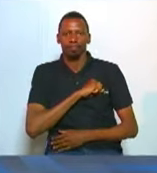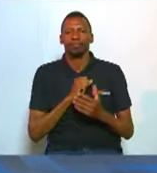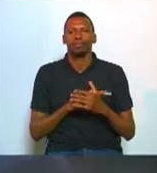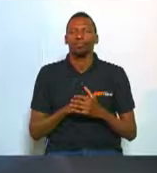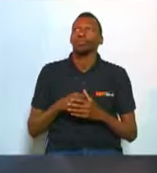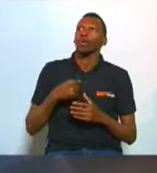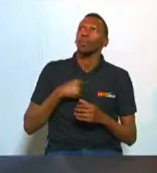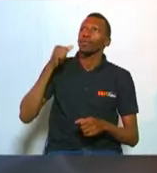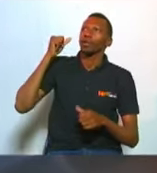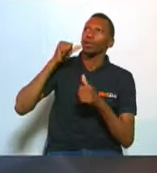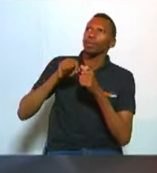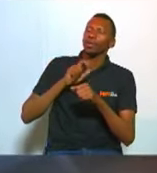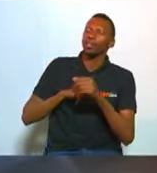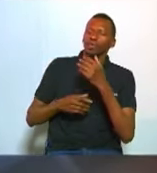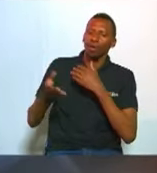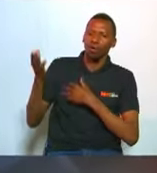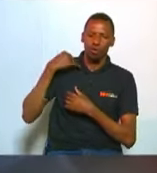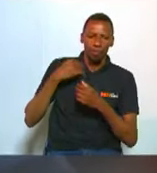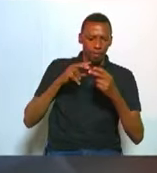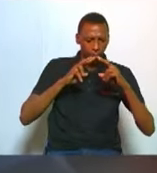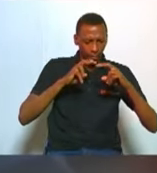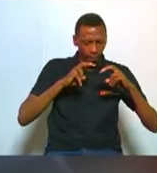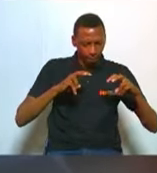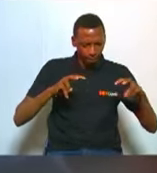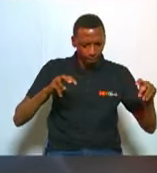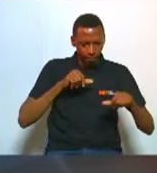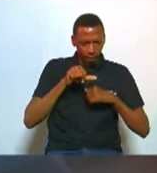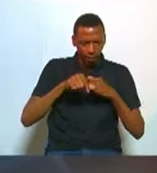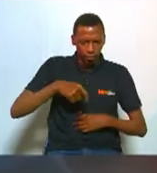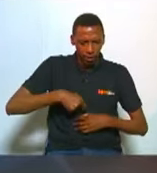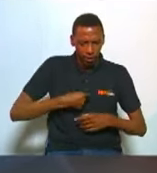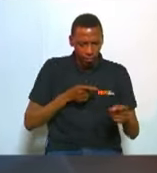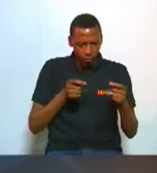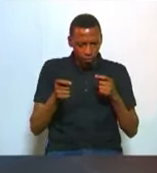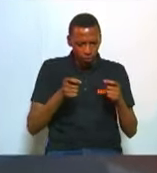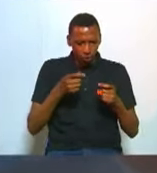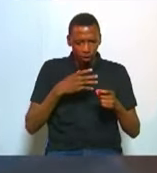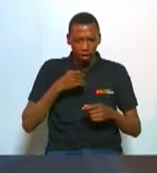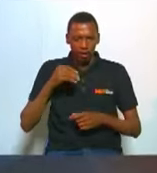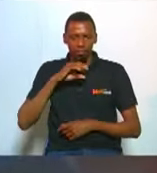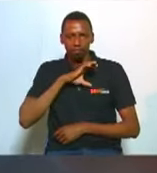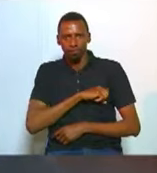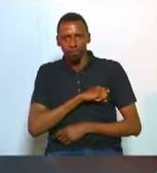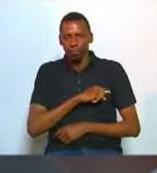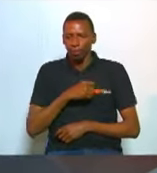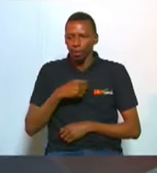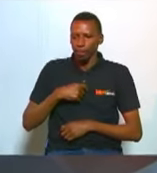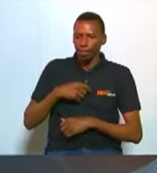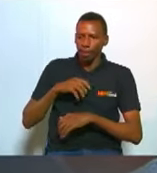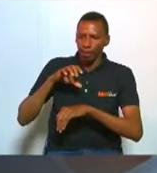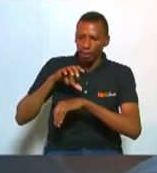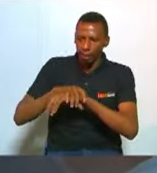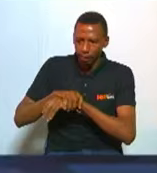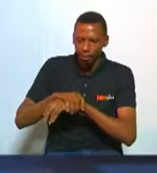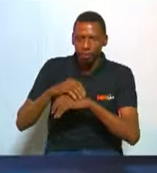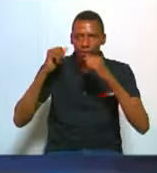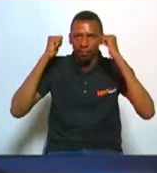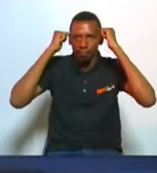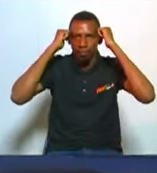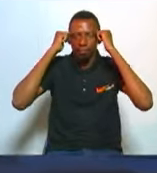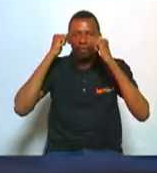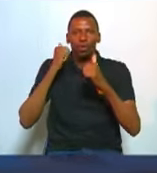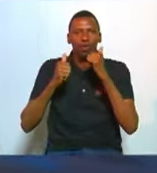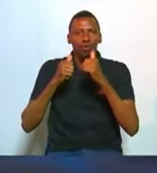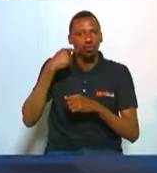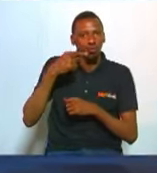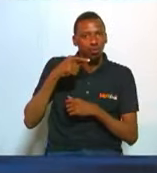was reading the research about self-control and perseverance, I came across this study which was, it was